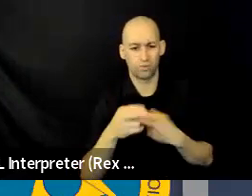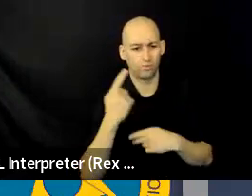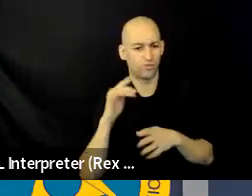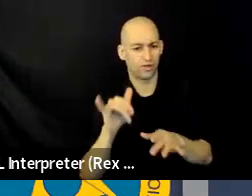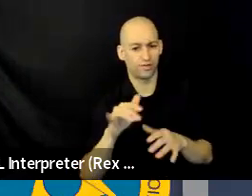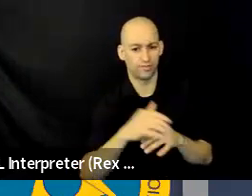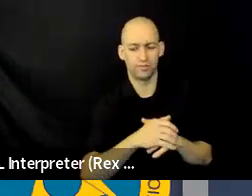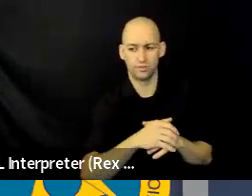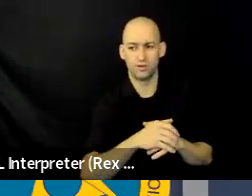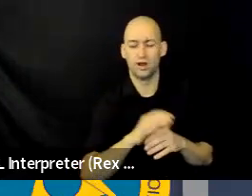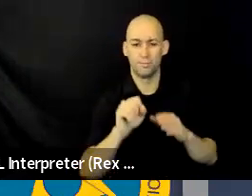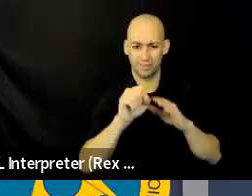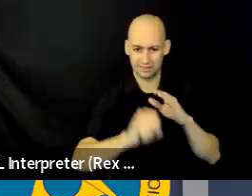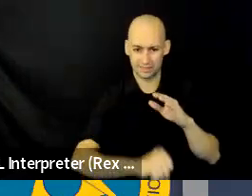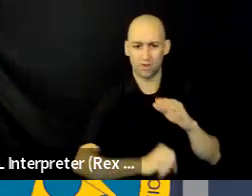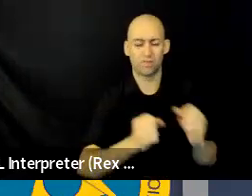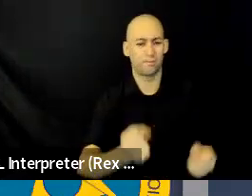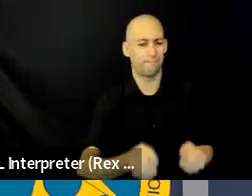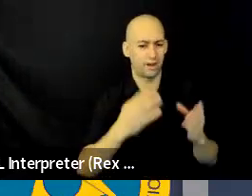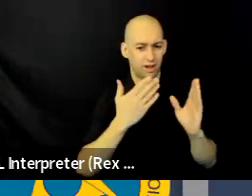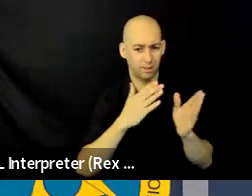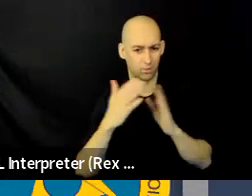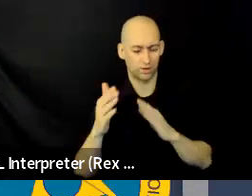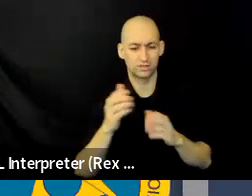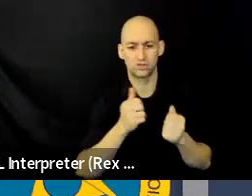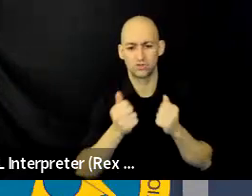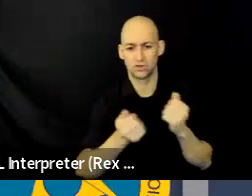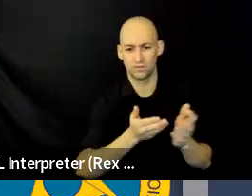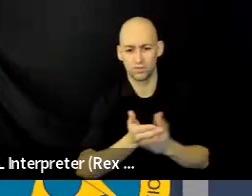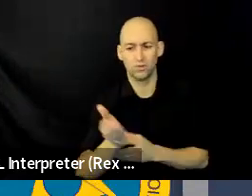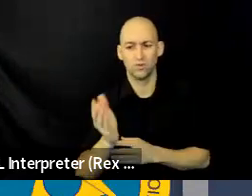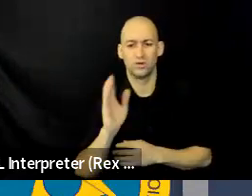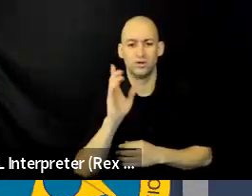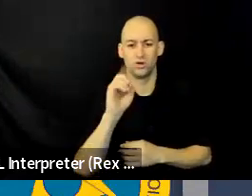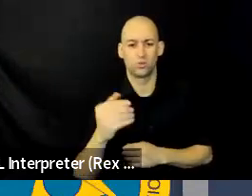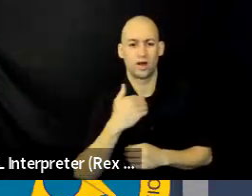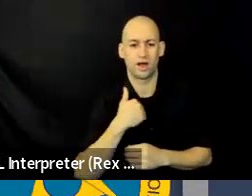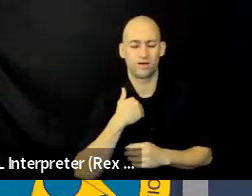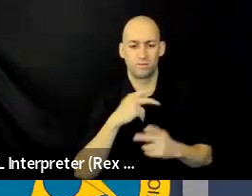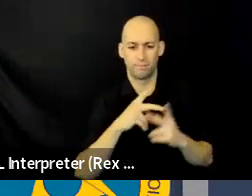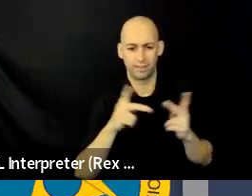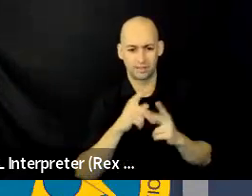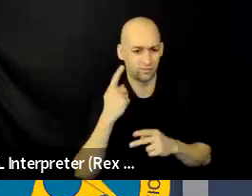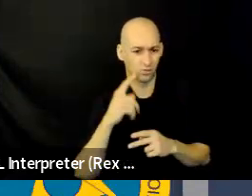there's several communities that you drive through that do have places where you could get diesel fuel, but there's limited